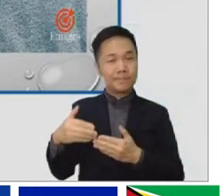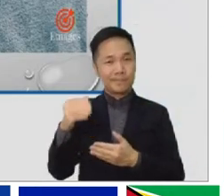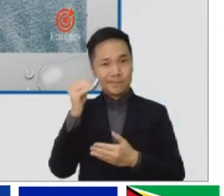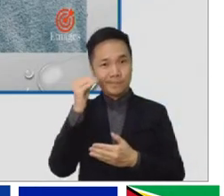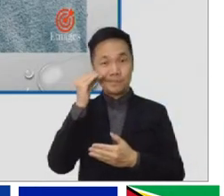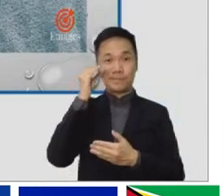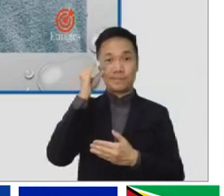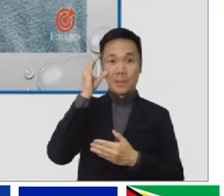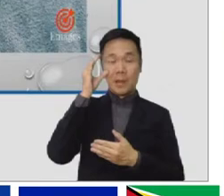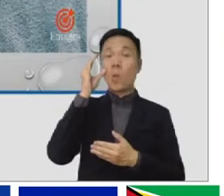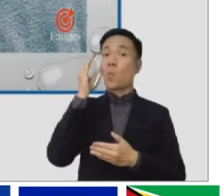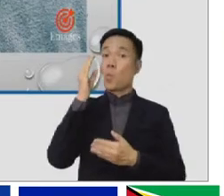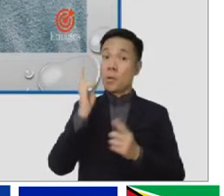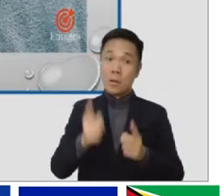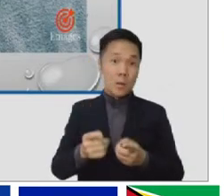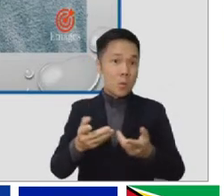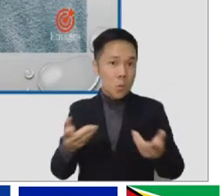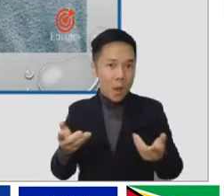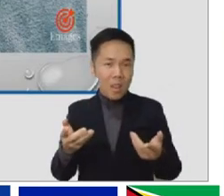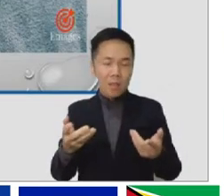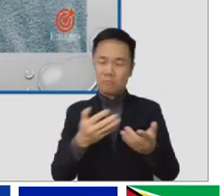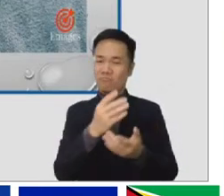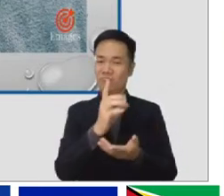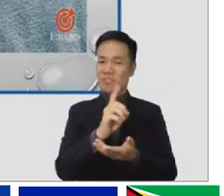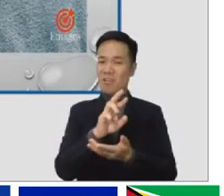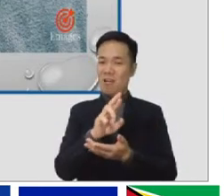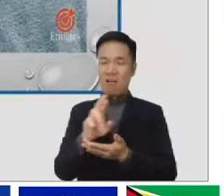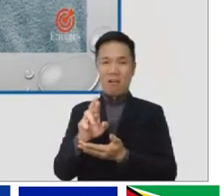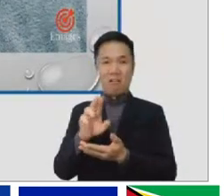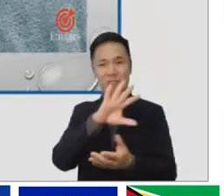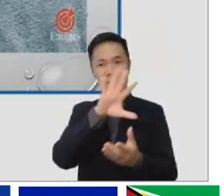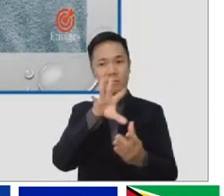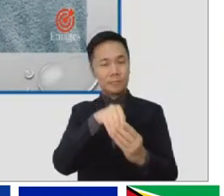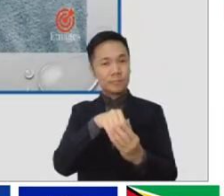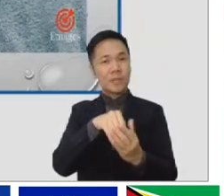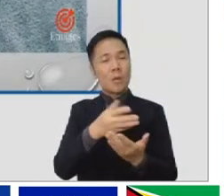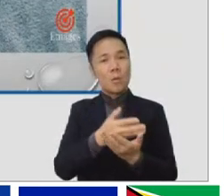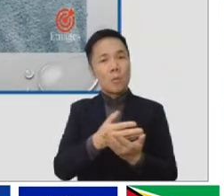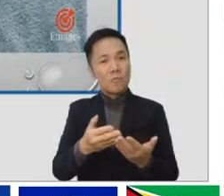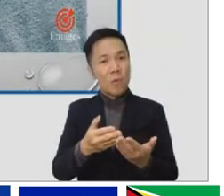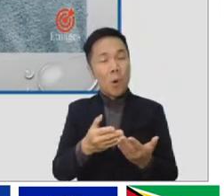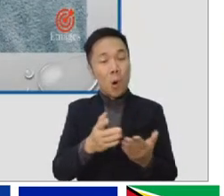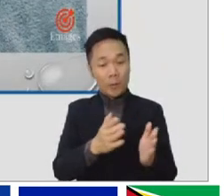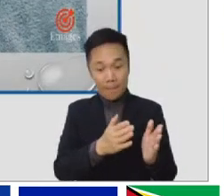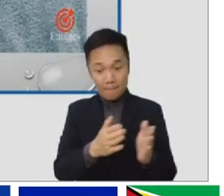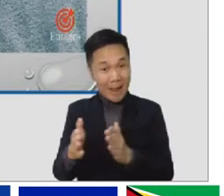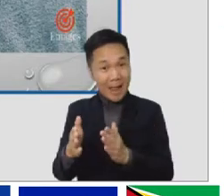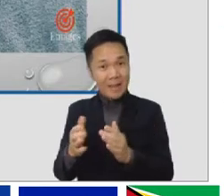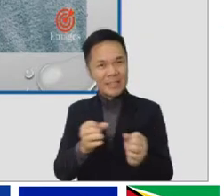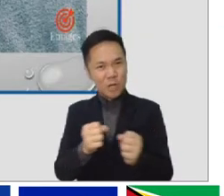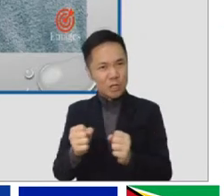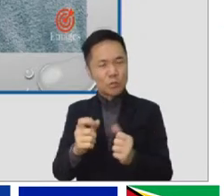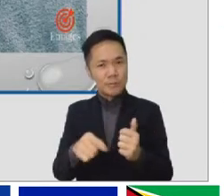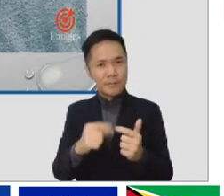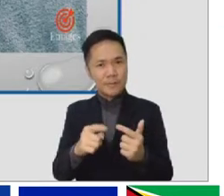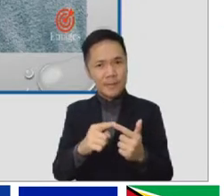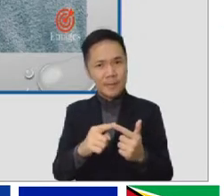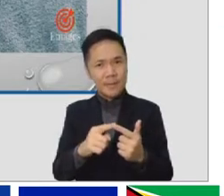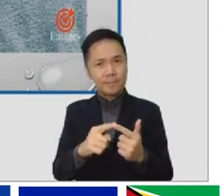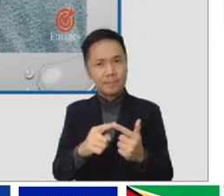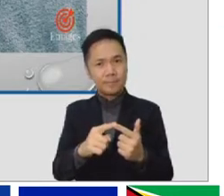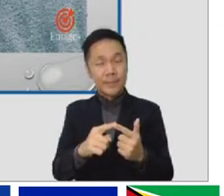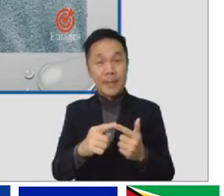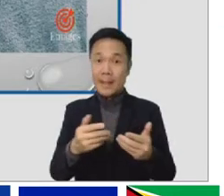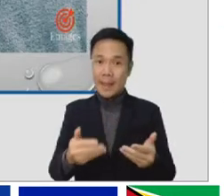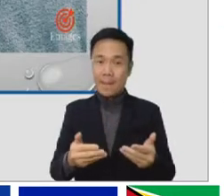disaster risk reduction to be integrated into all of our strategic plans. And as we stand now, we are rebuilding, we are